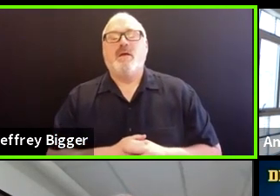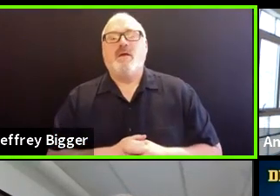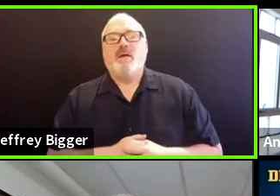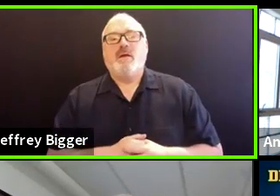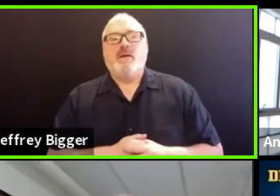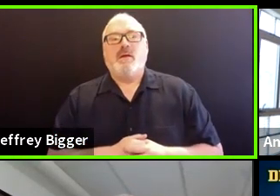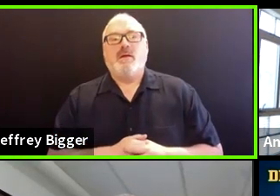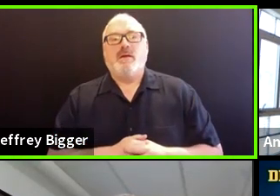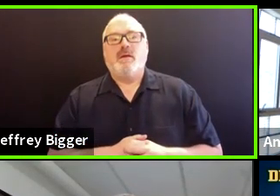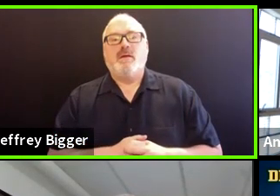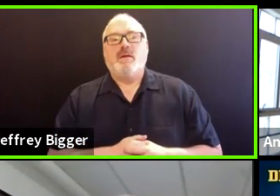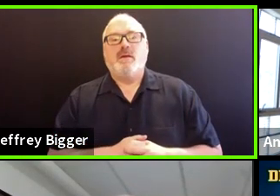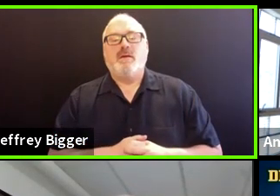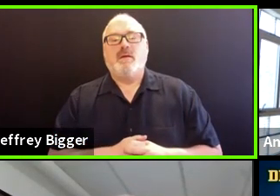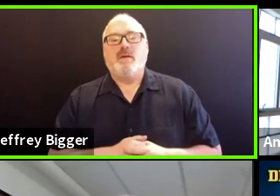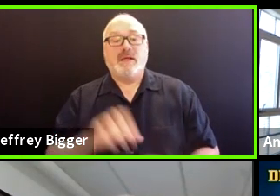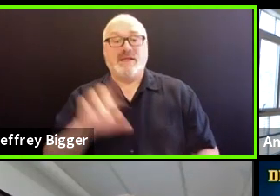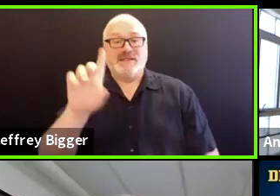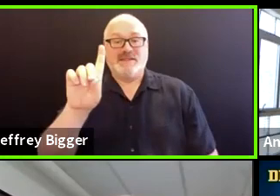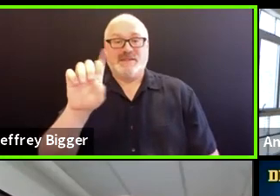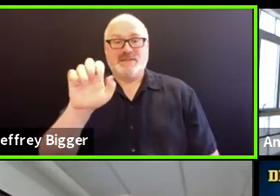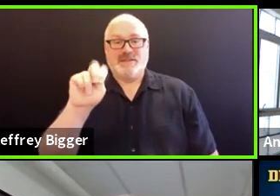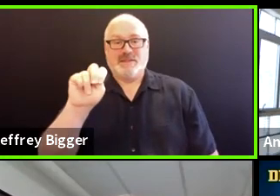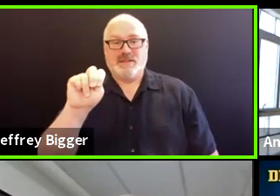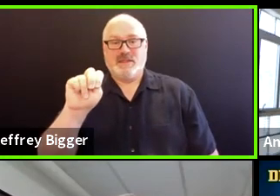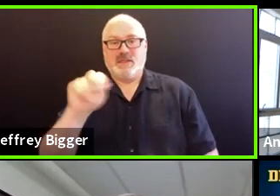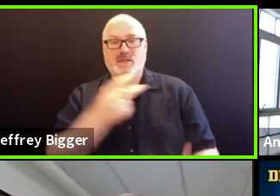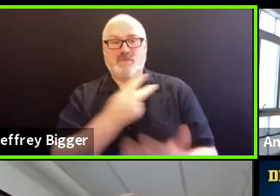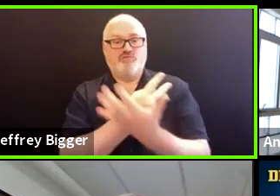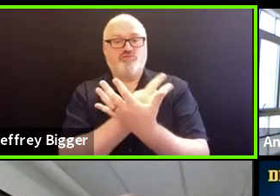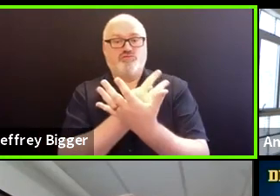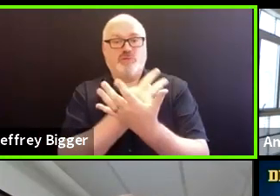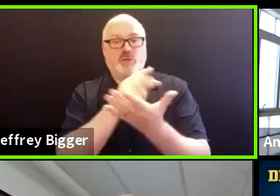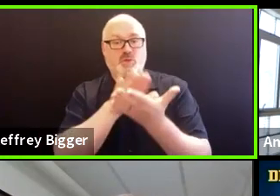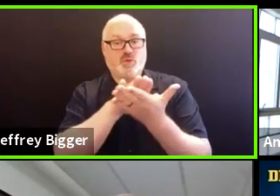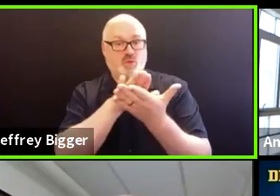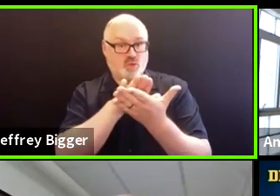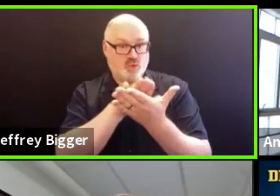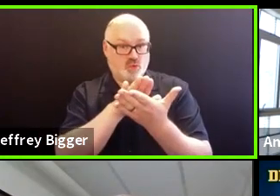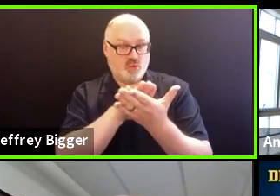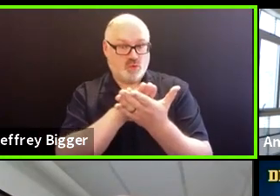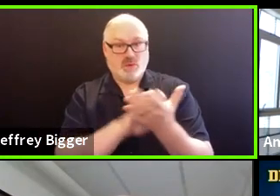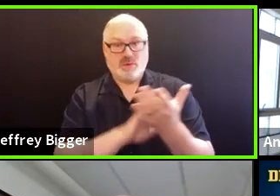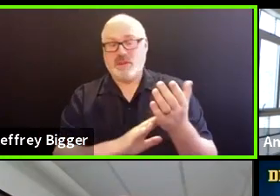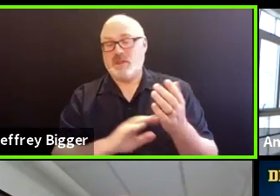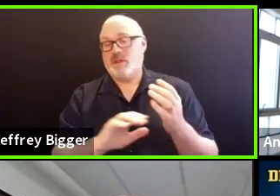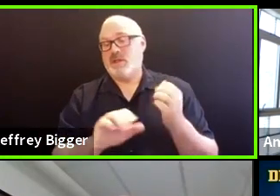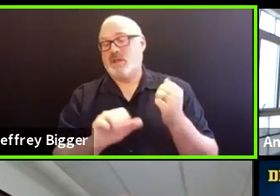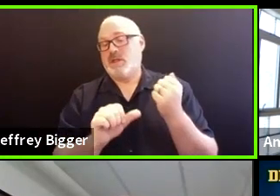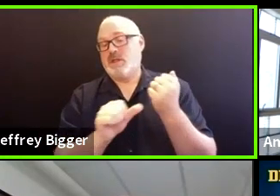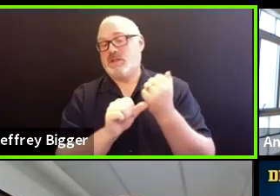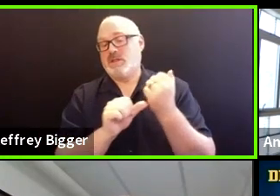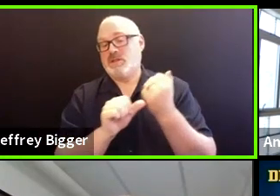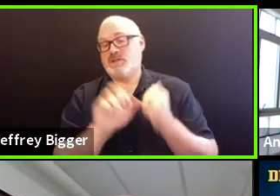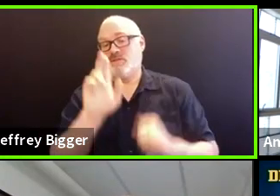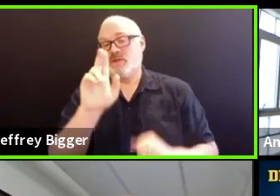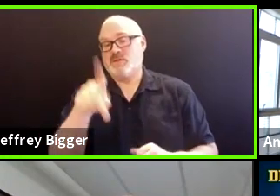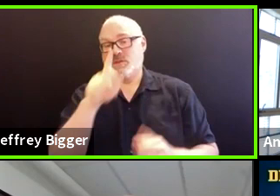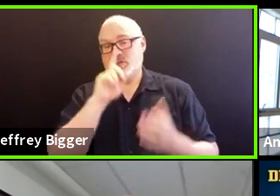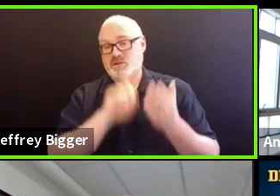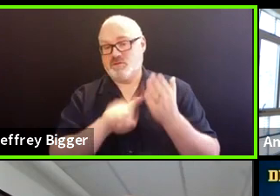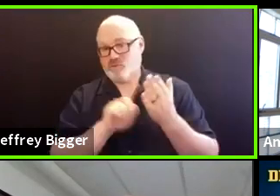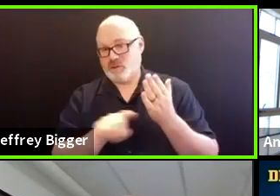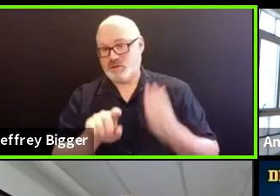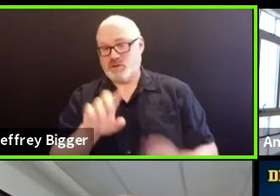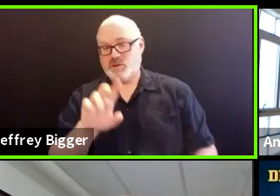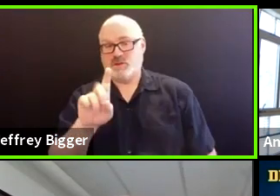The Dean of the Graduate School and Associate Vice President for Research is